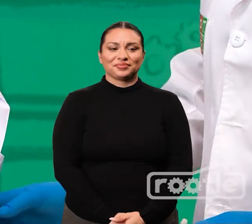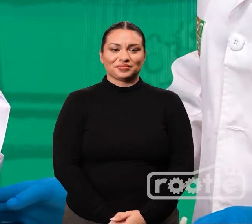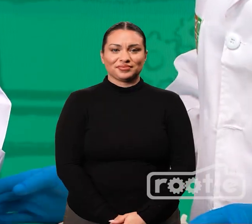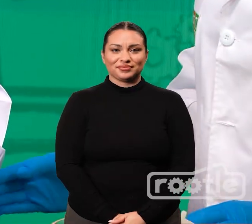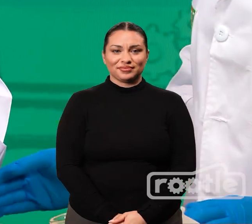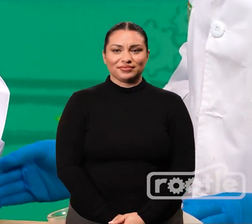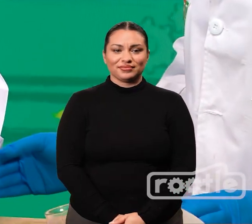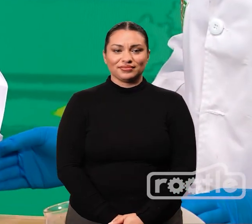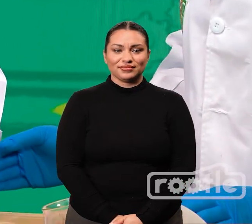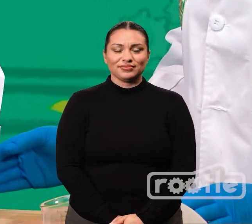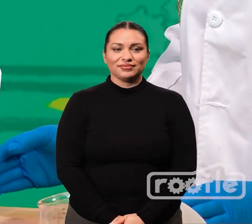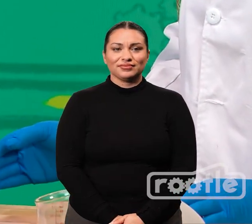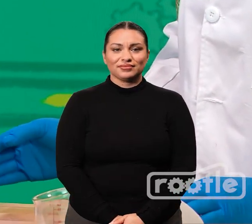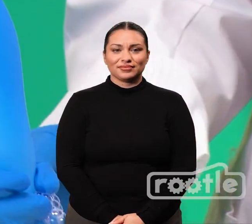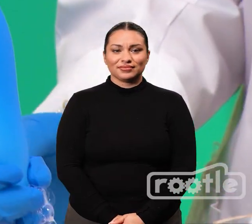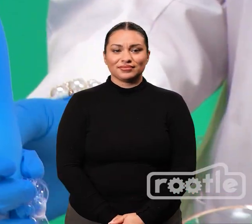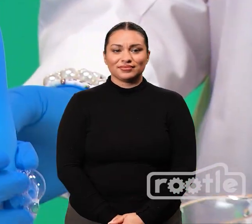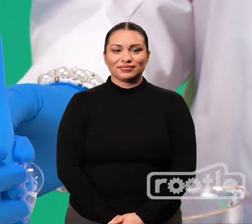shake it.